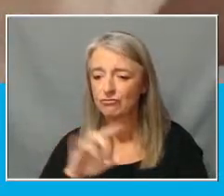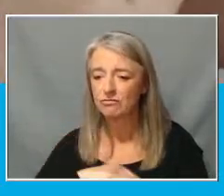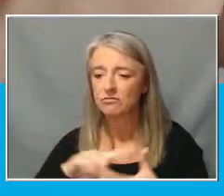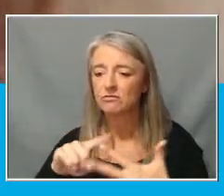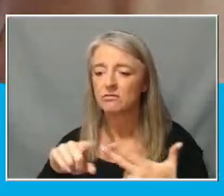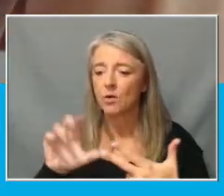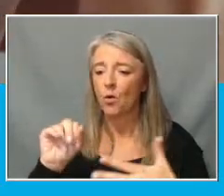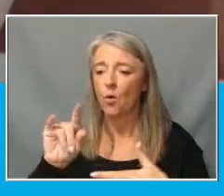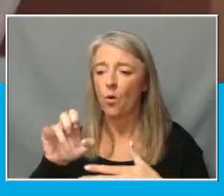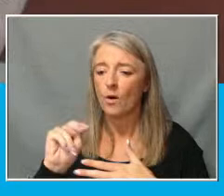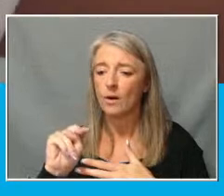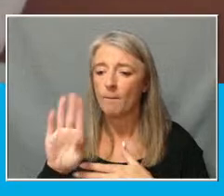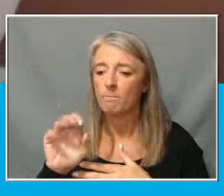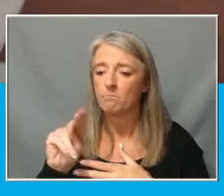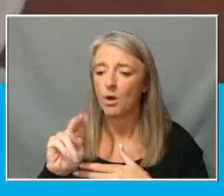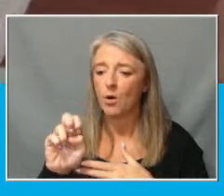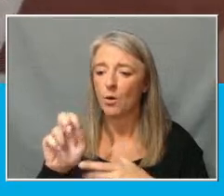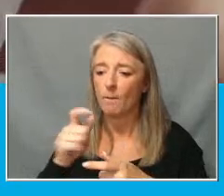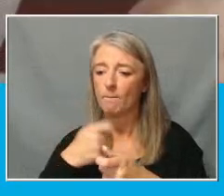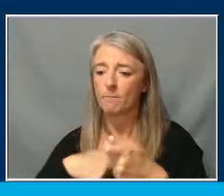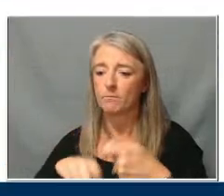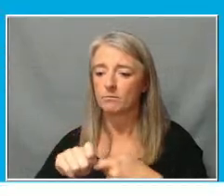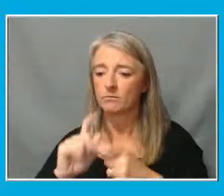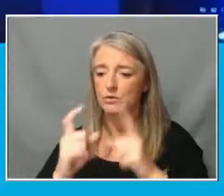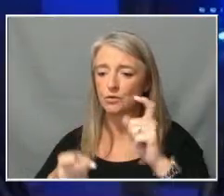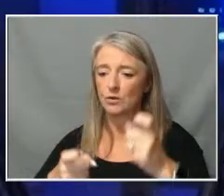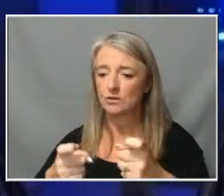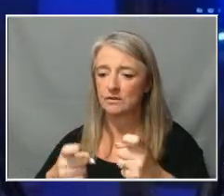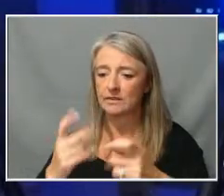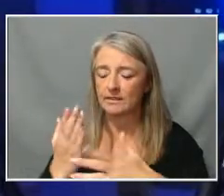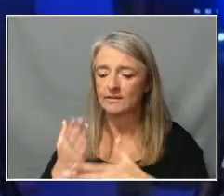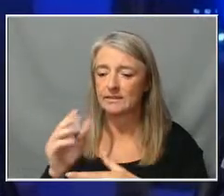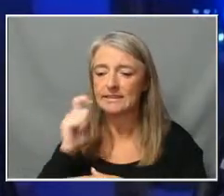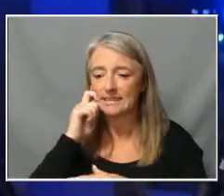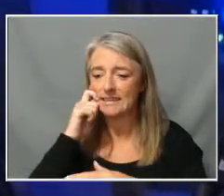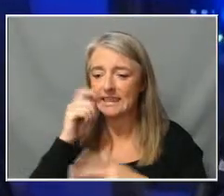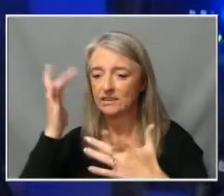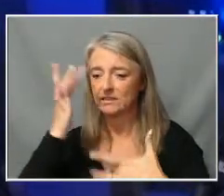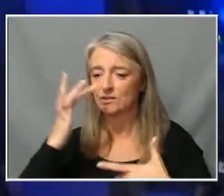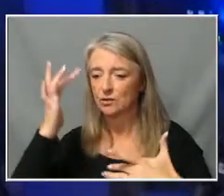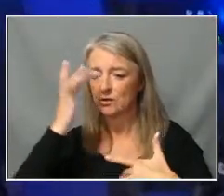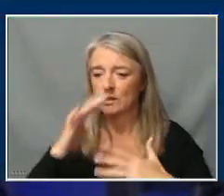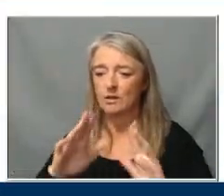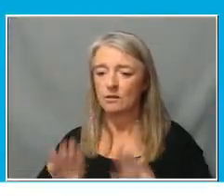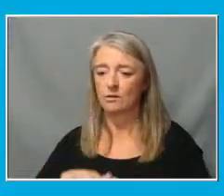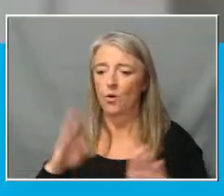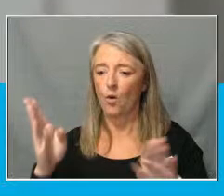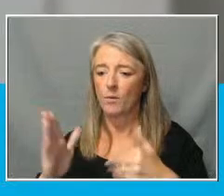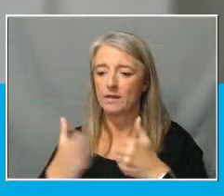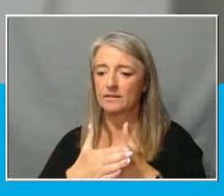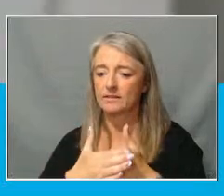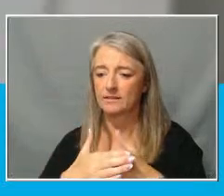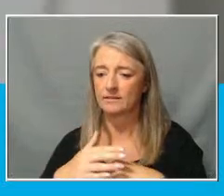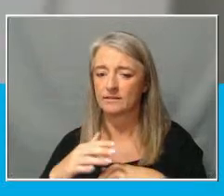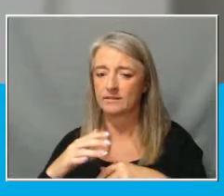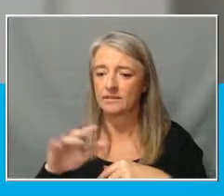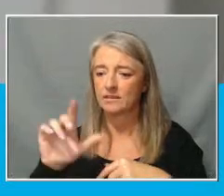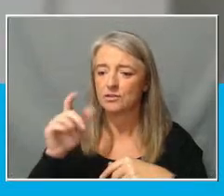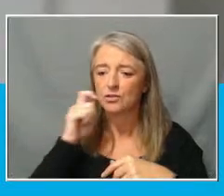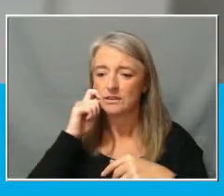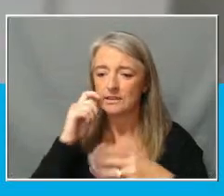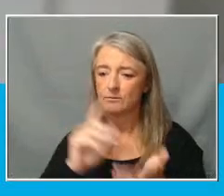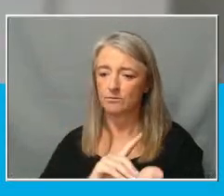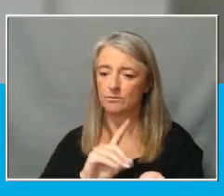and bone marrow donations can lead to skin disorders. I'm Jessica Lovell on the next Open Mics with Dr. Stites. Dermatologists delve